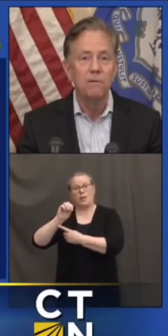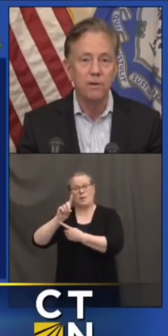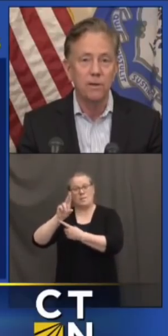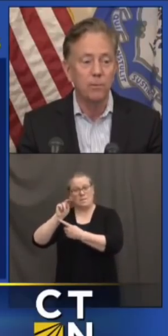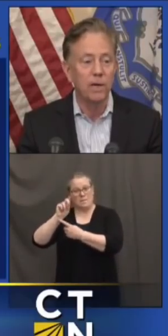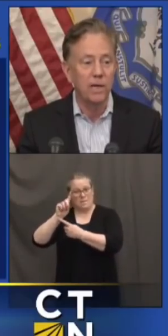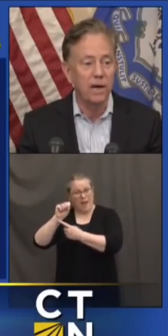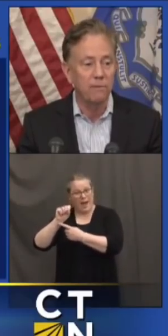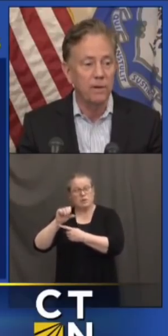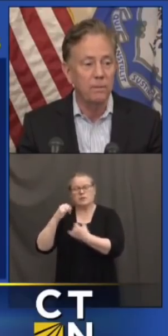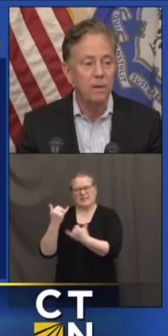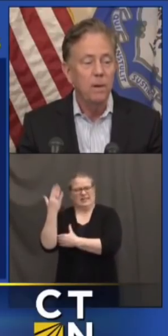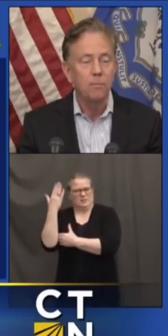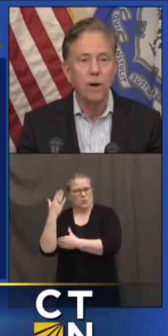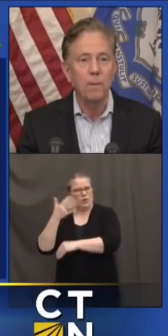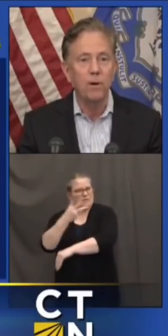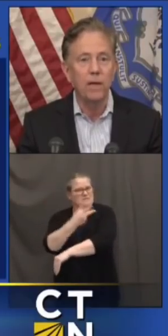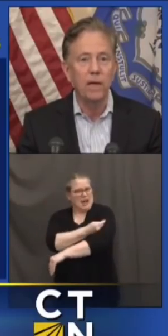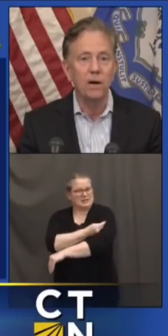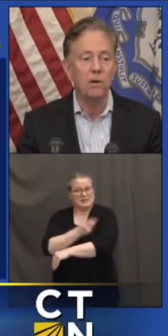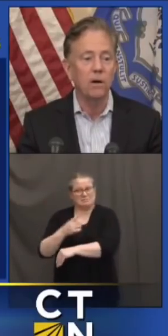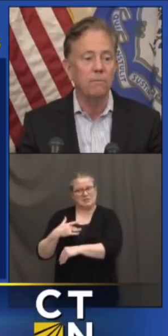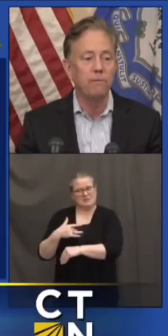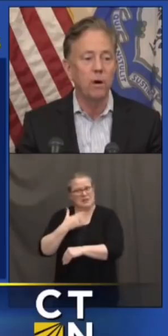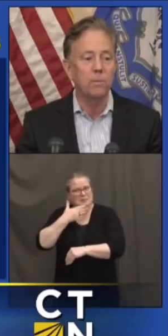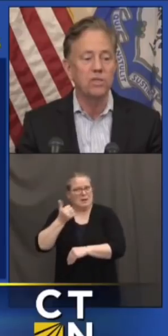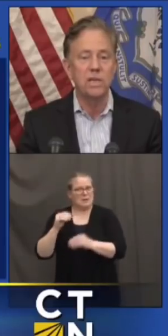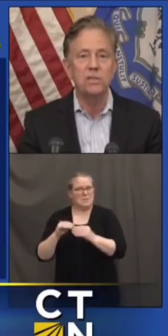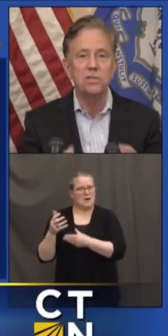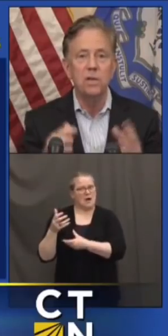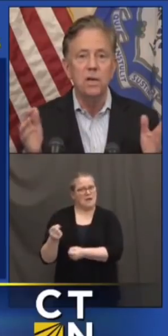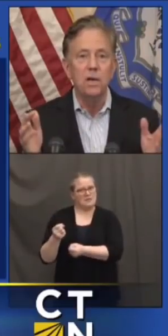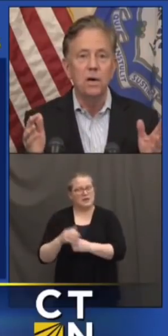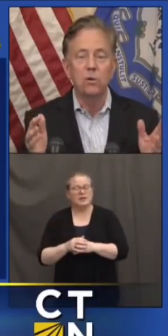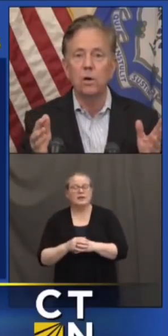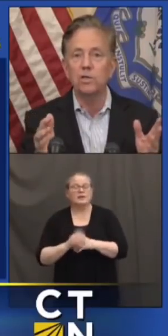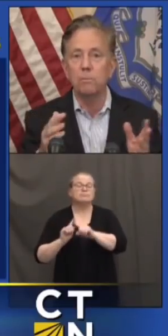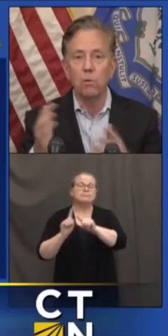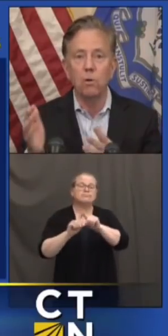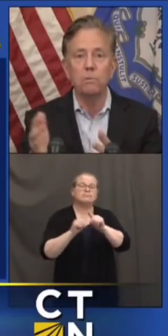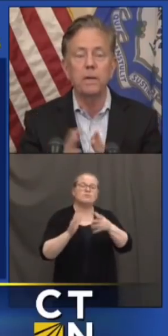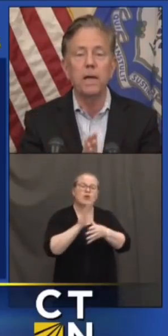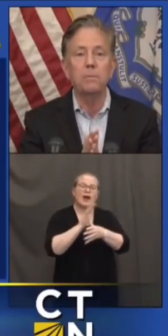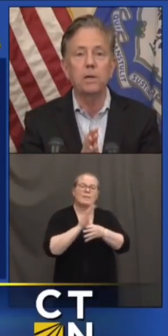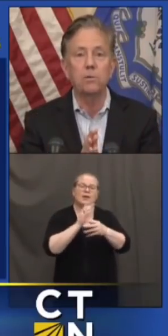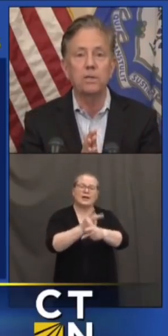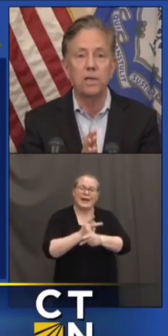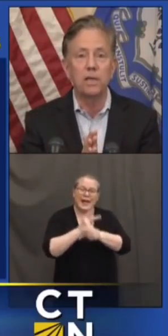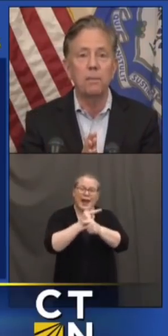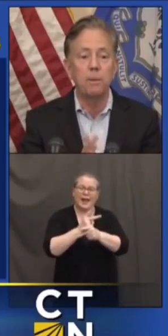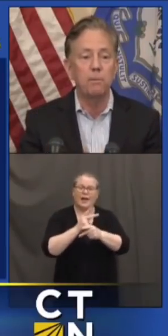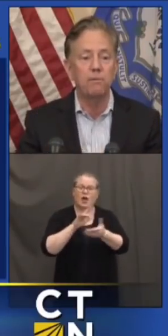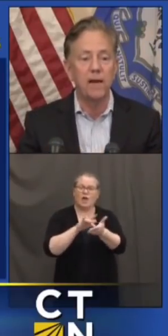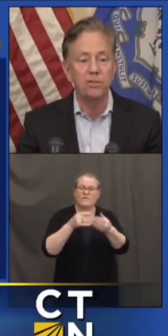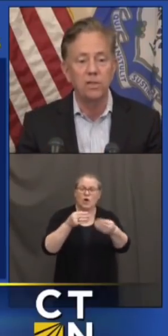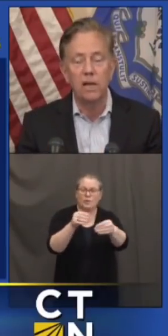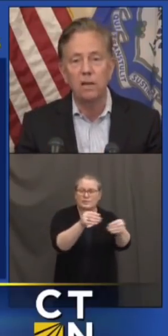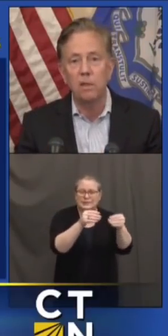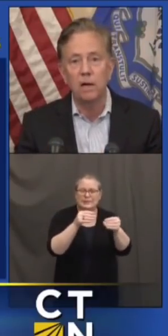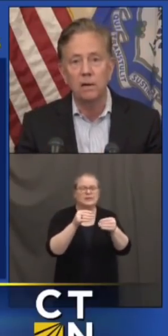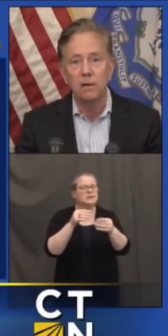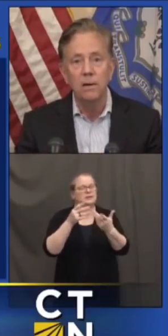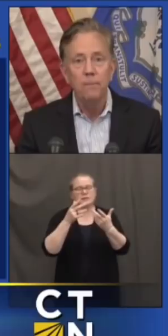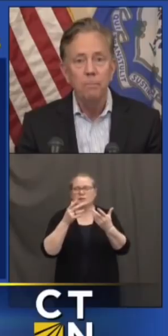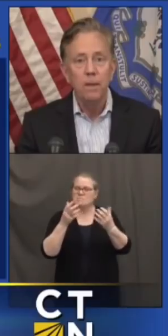better, feeling pretty confident. Primary care pharmacies across the board, being able to increasingly get people